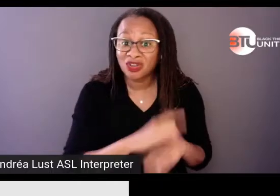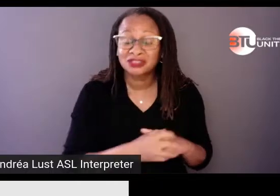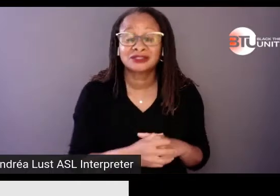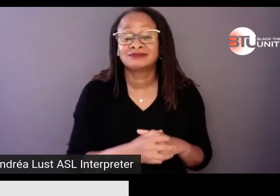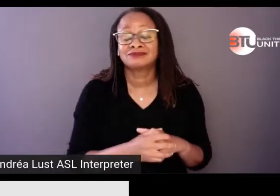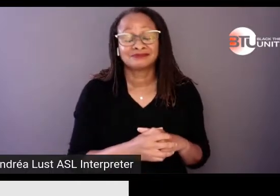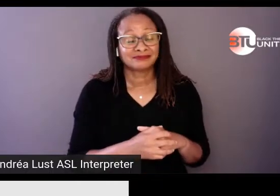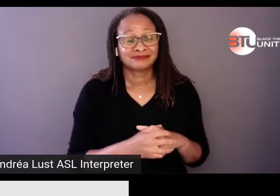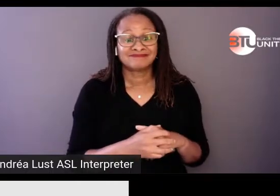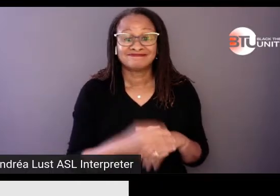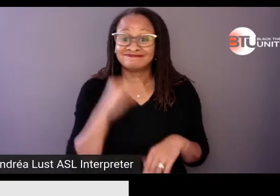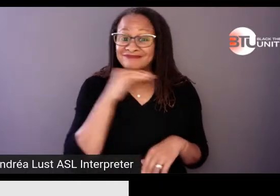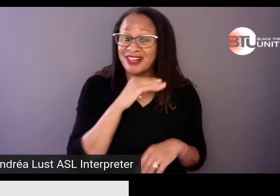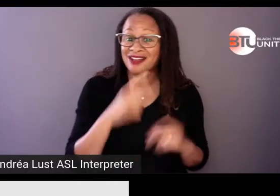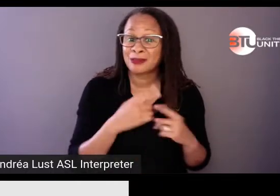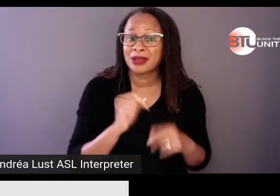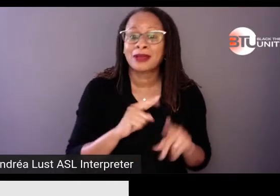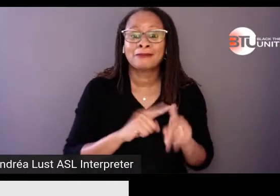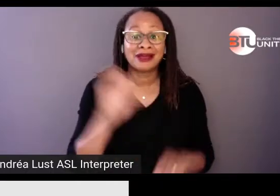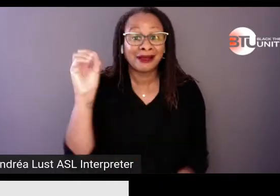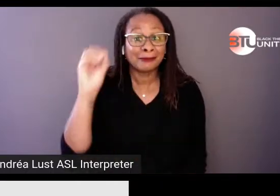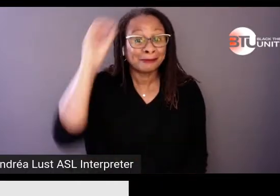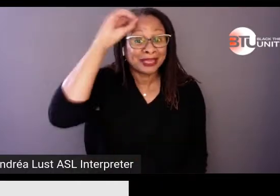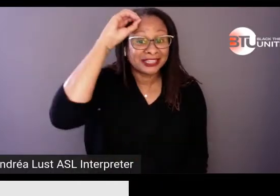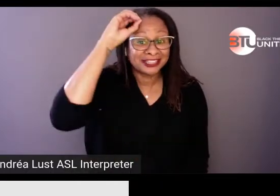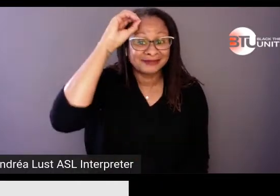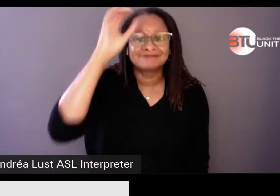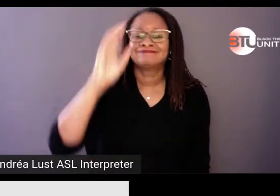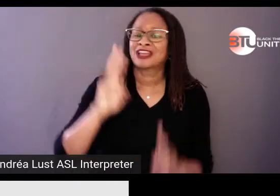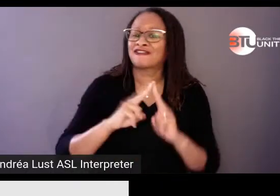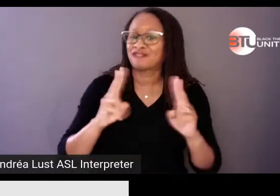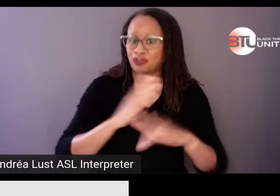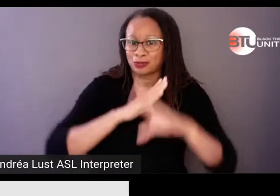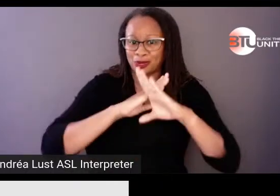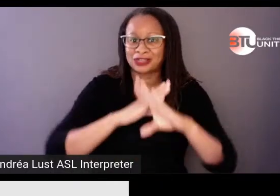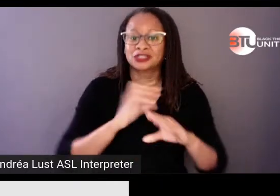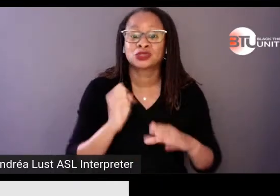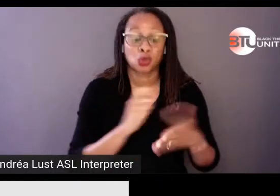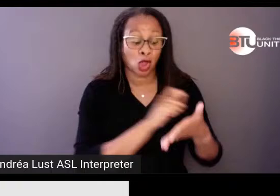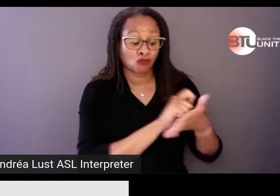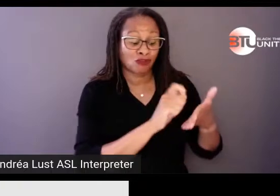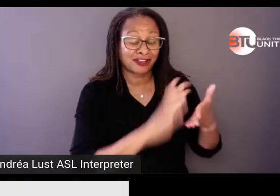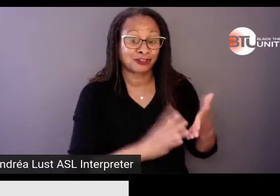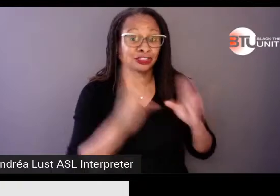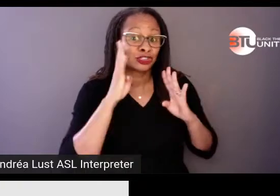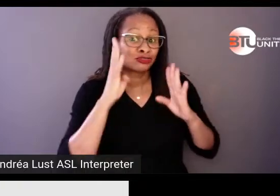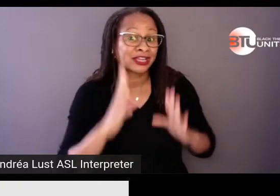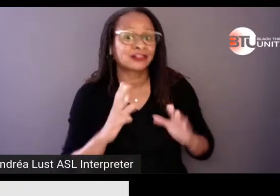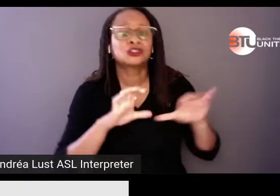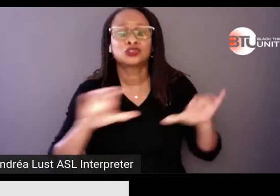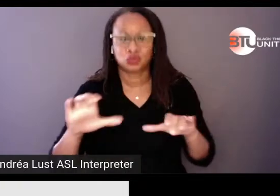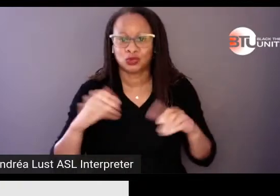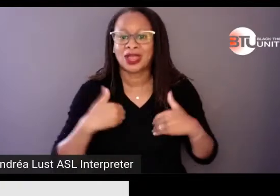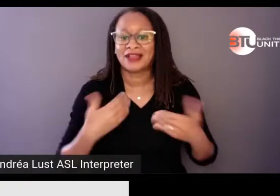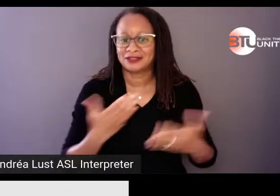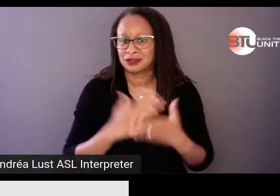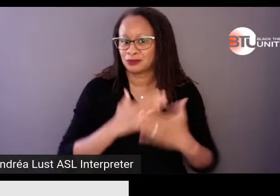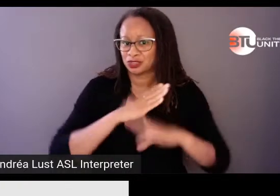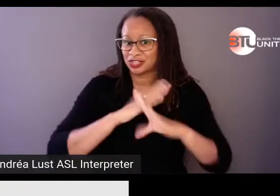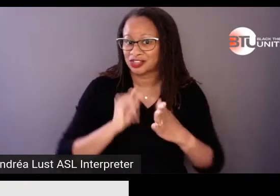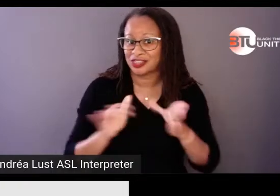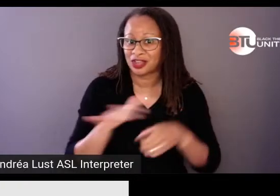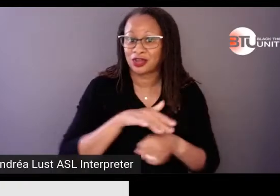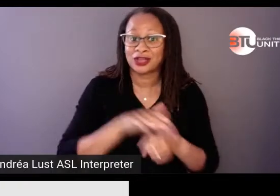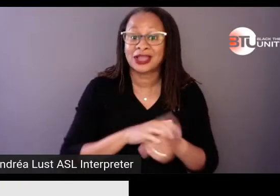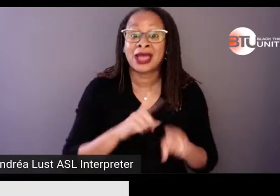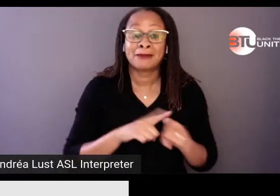though, is fairly protected. So writers and creators do have some leeway. But by the same token, if you are a